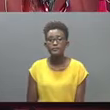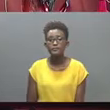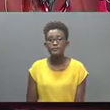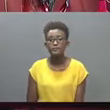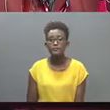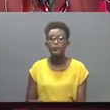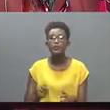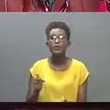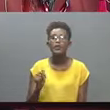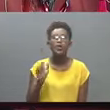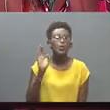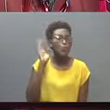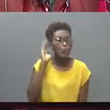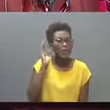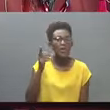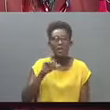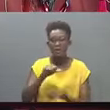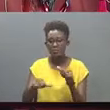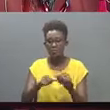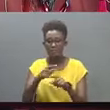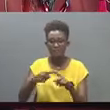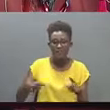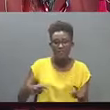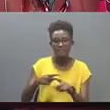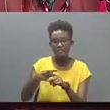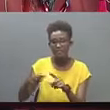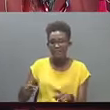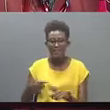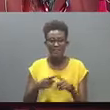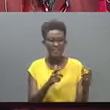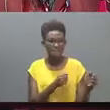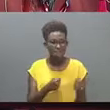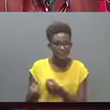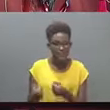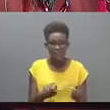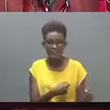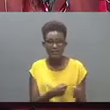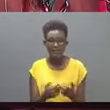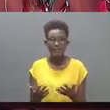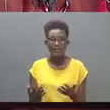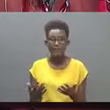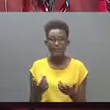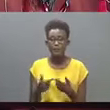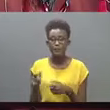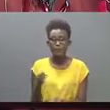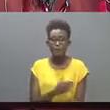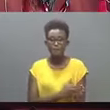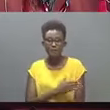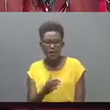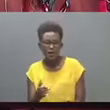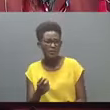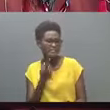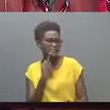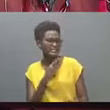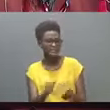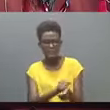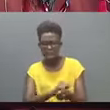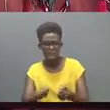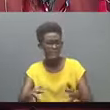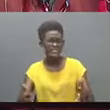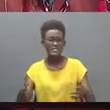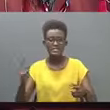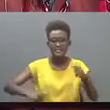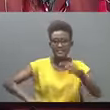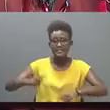We hear of fighting and killings. Kumva intambara no kwicana. Powers empowering some factions to